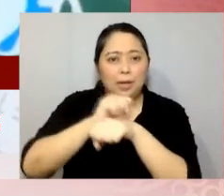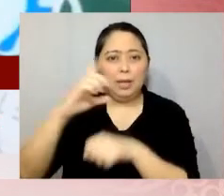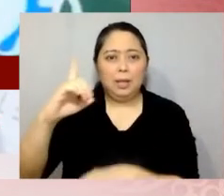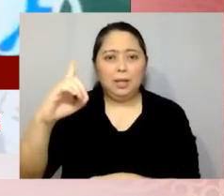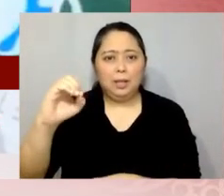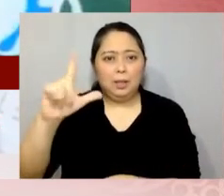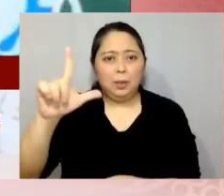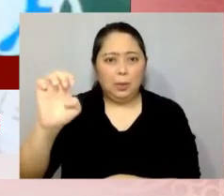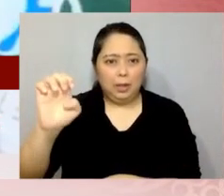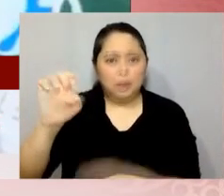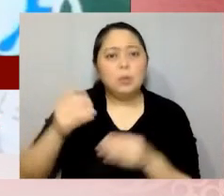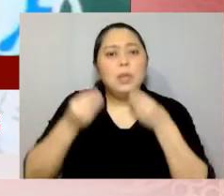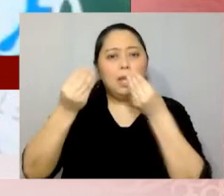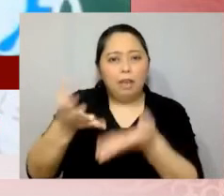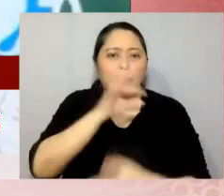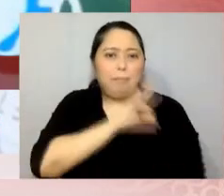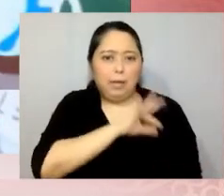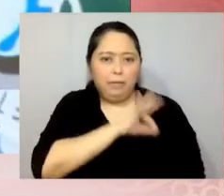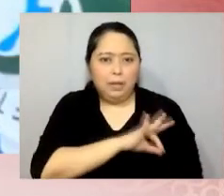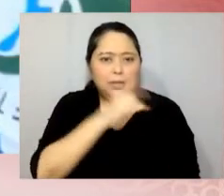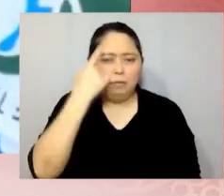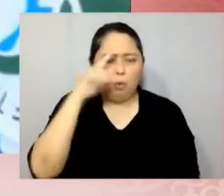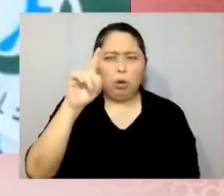which provides or give benefits to